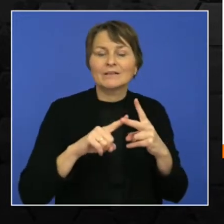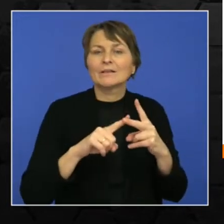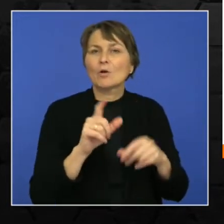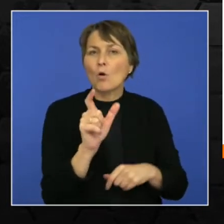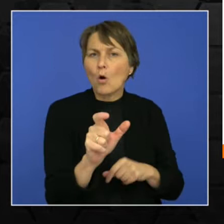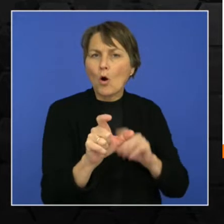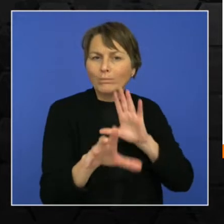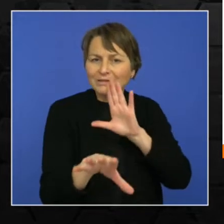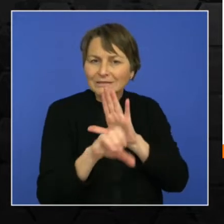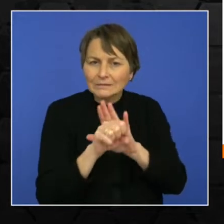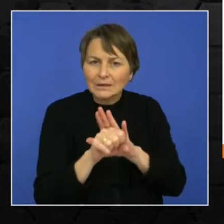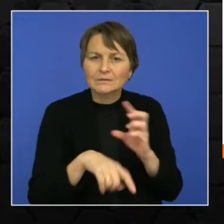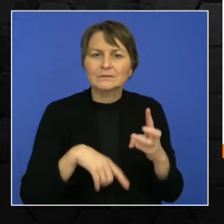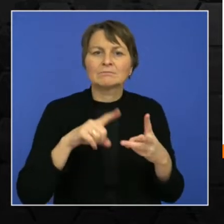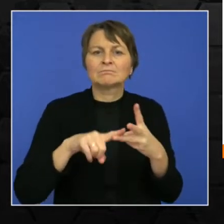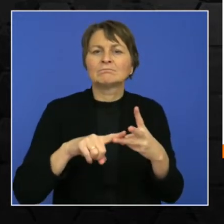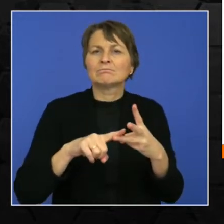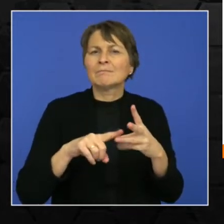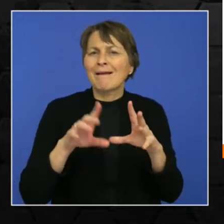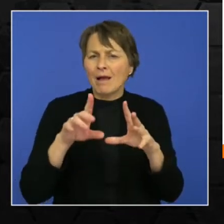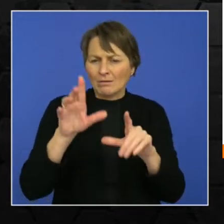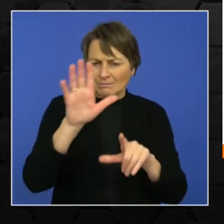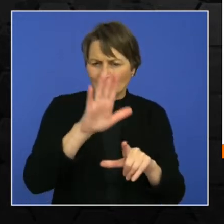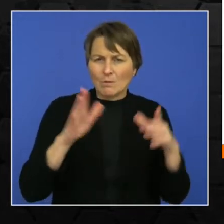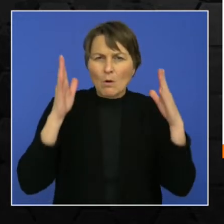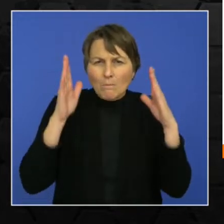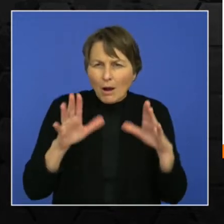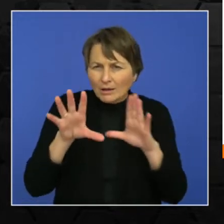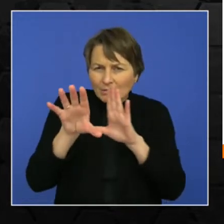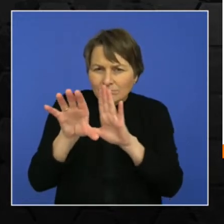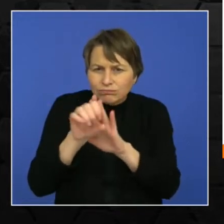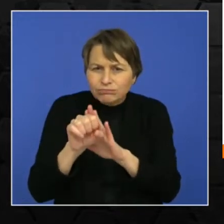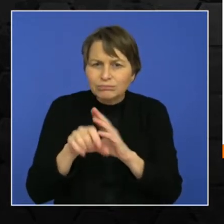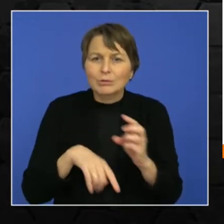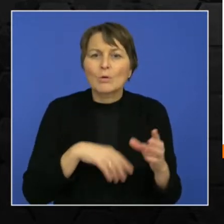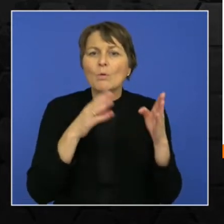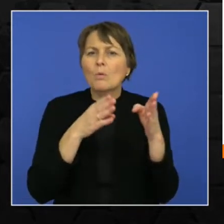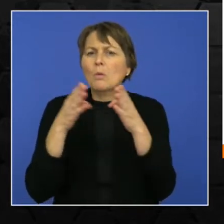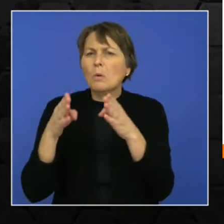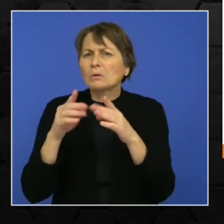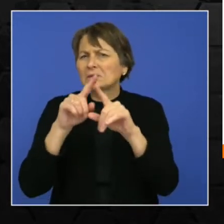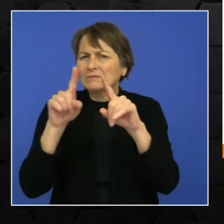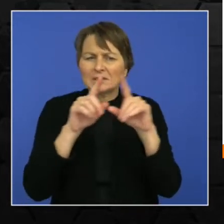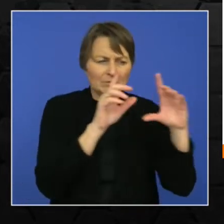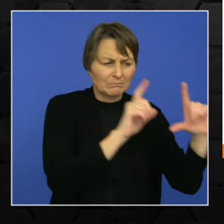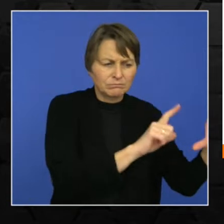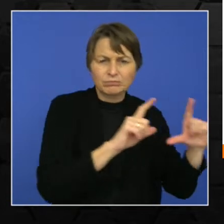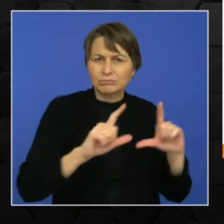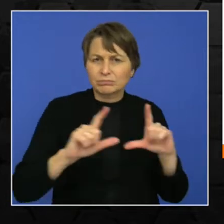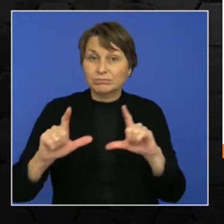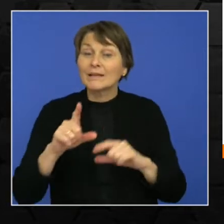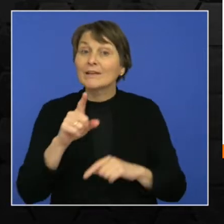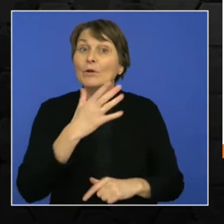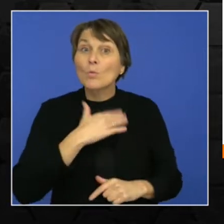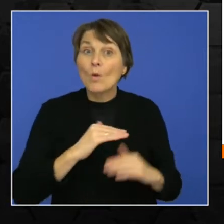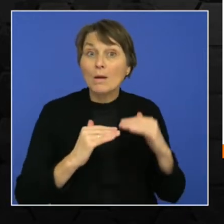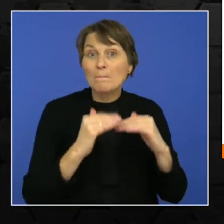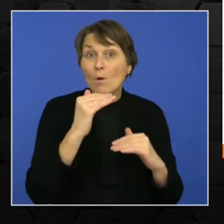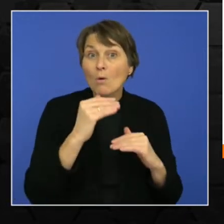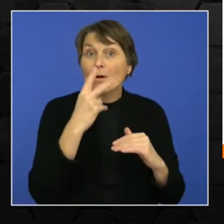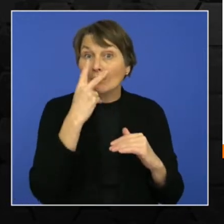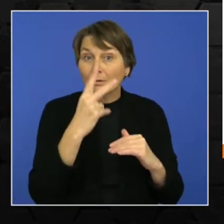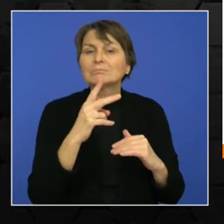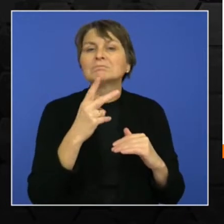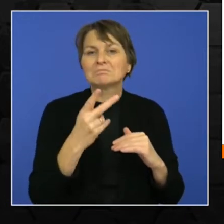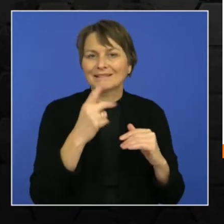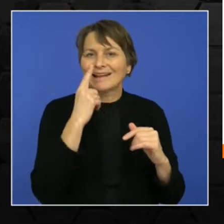speech command, and KNN classifier if you want. And if you want to explore more on it, you can go to TensorFlow.org JS model and you can see